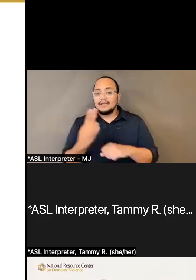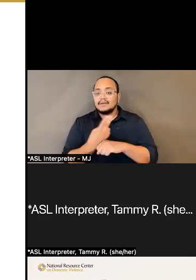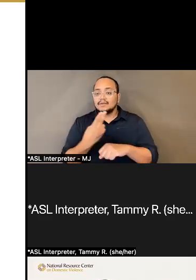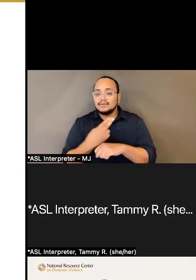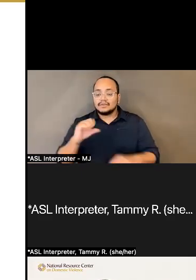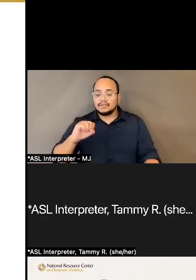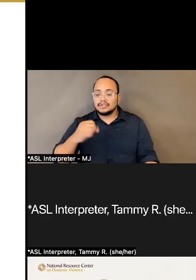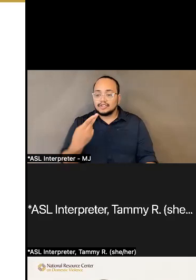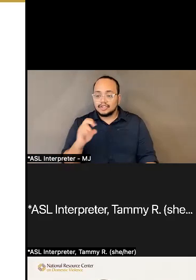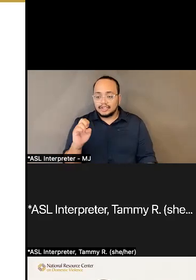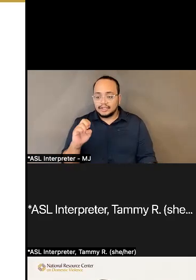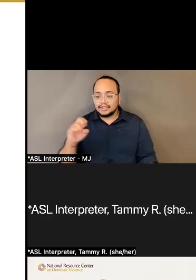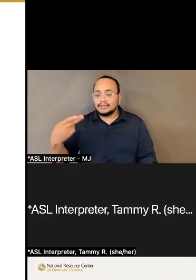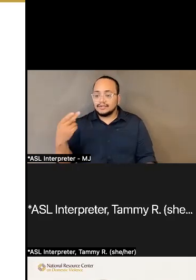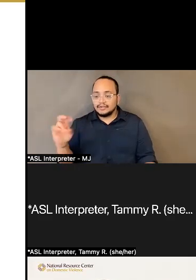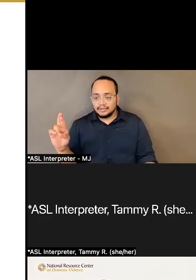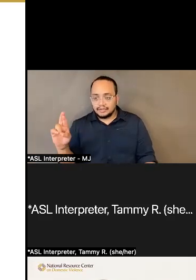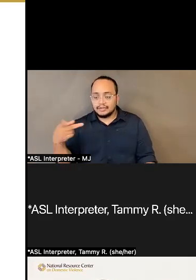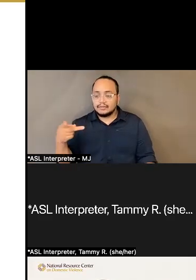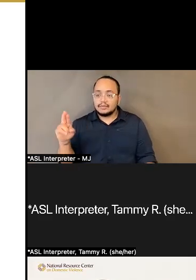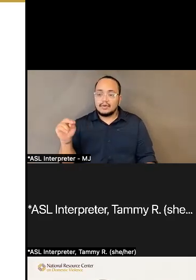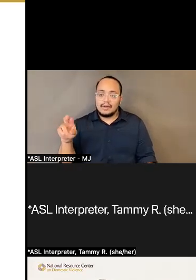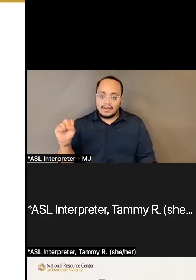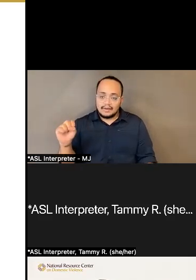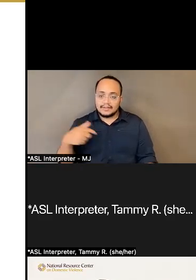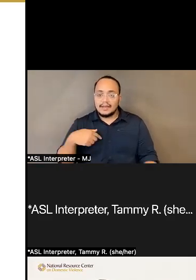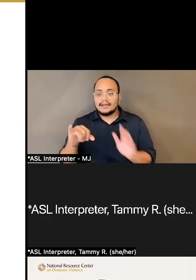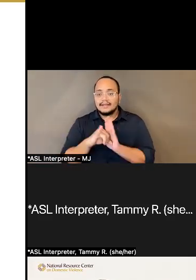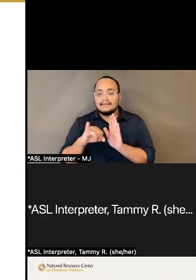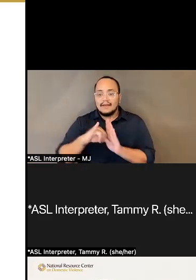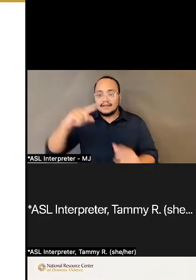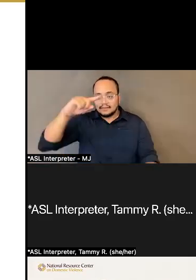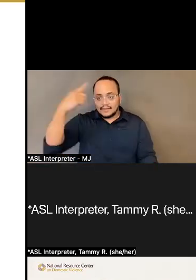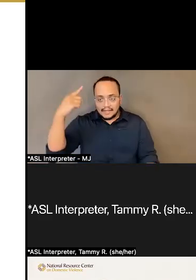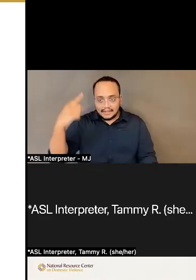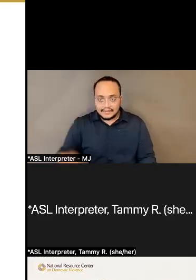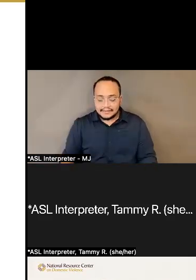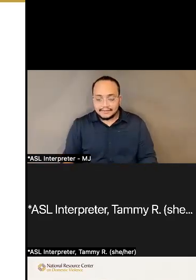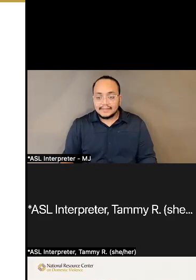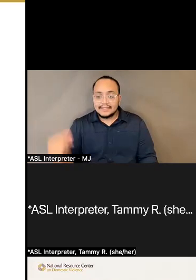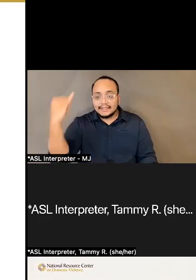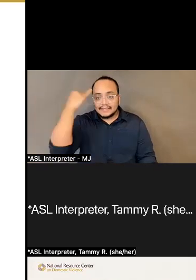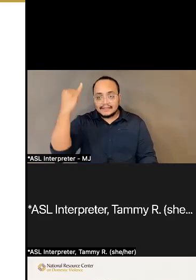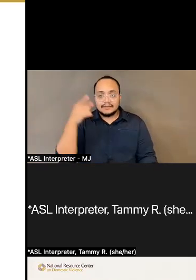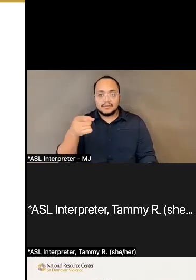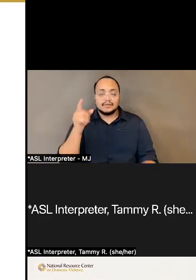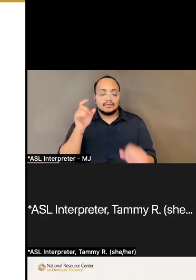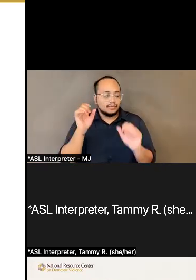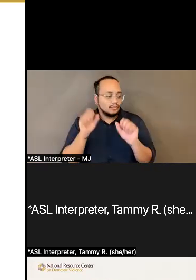she, her pronouns and identify as Black. If you would,